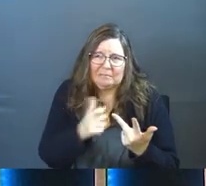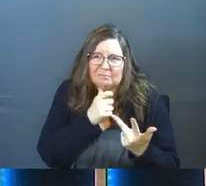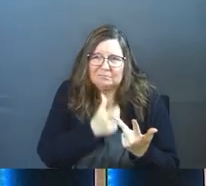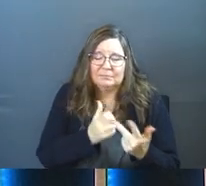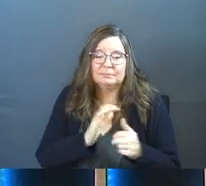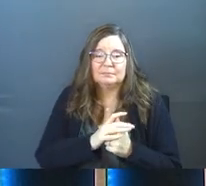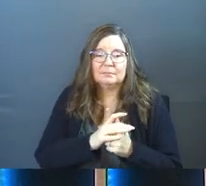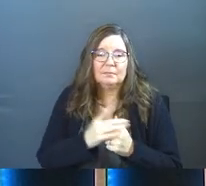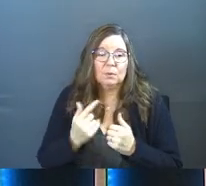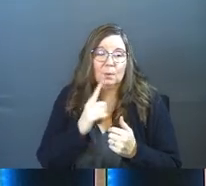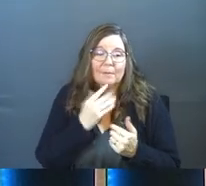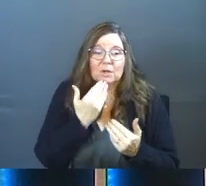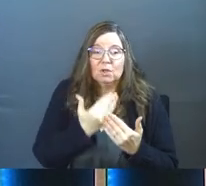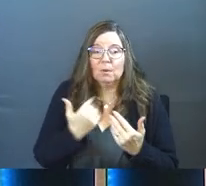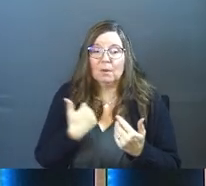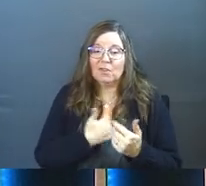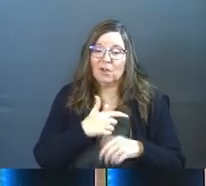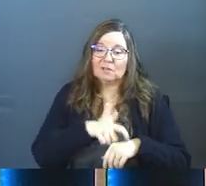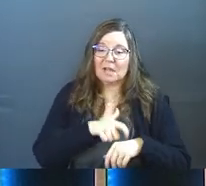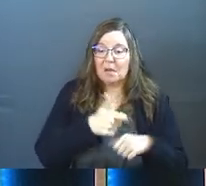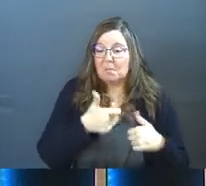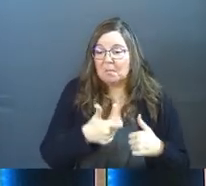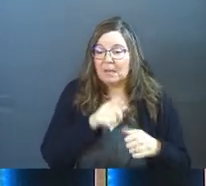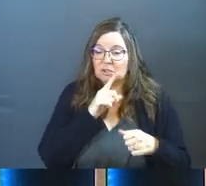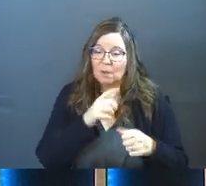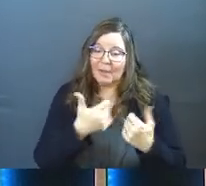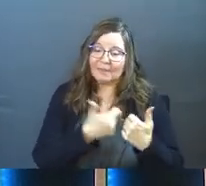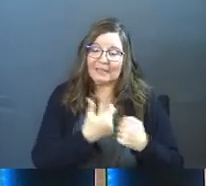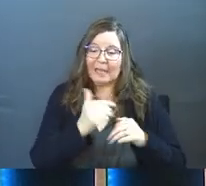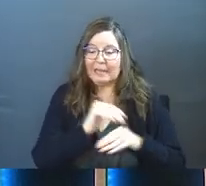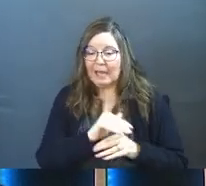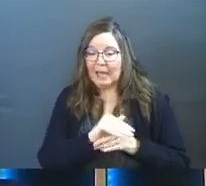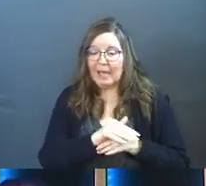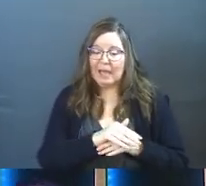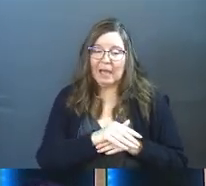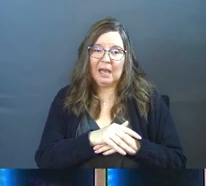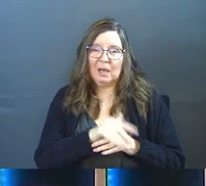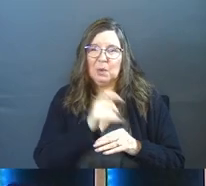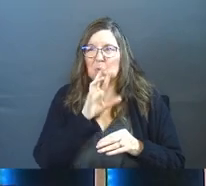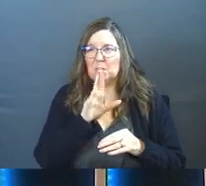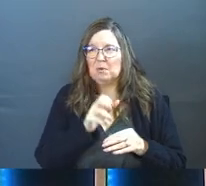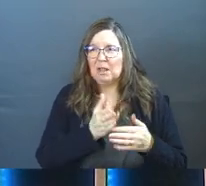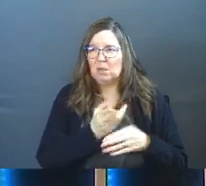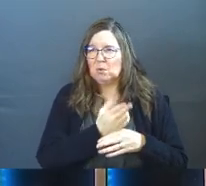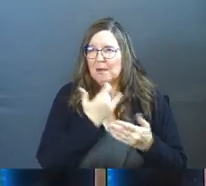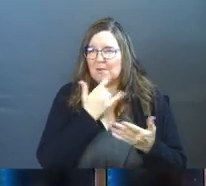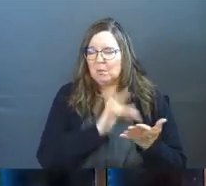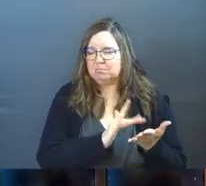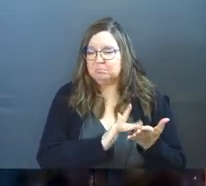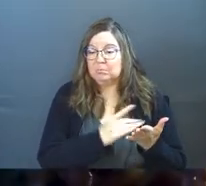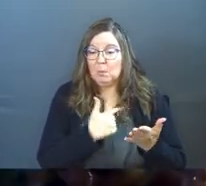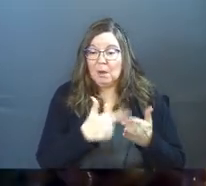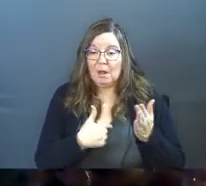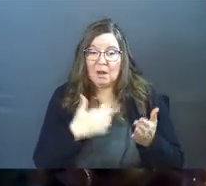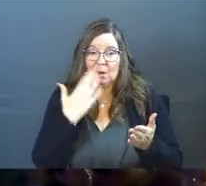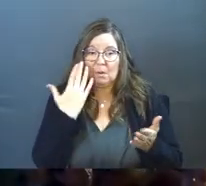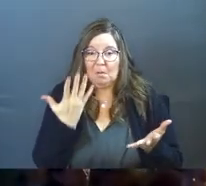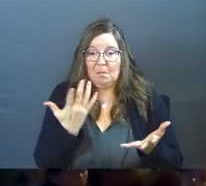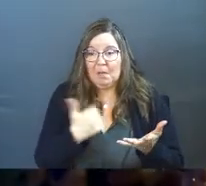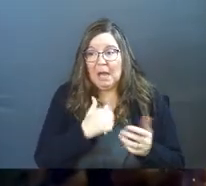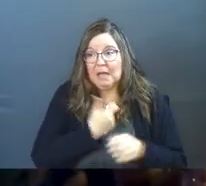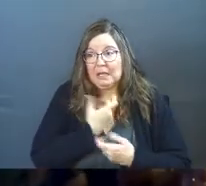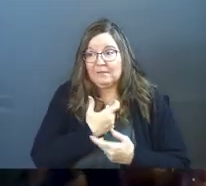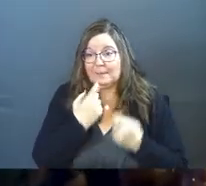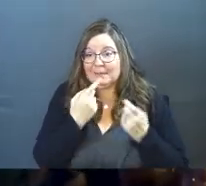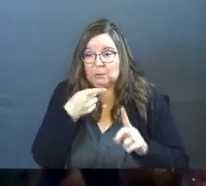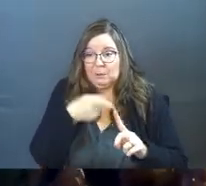Like we're pretty good with our time. We make sure we have date nights. We're barely on our phones. Gosh, as far as I know, I